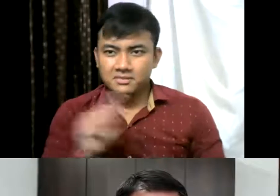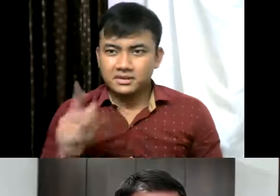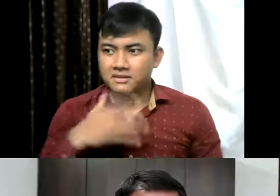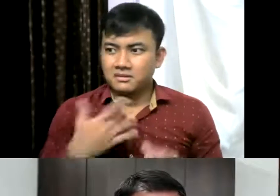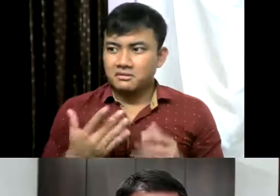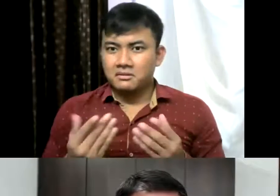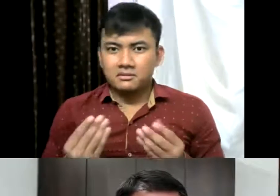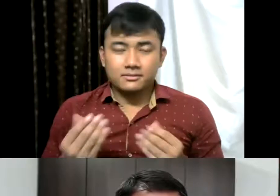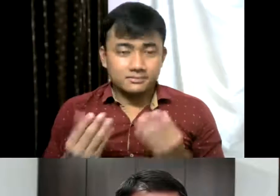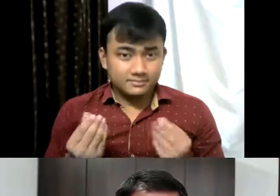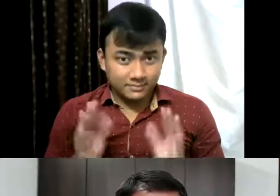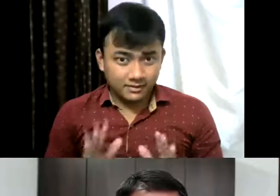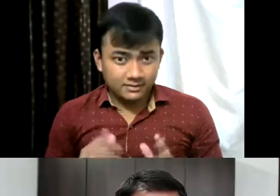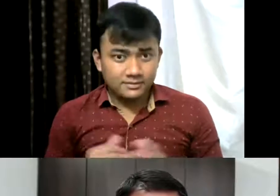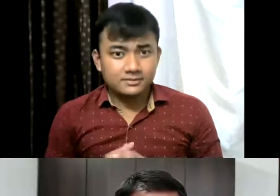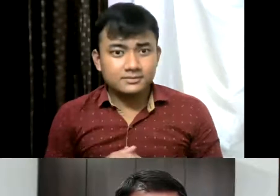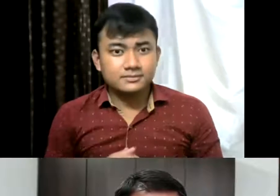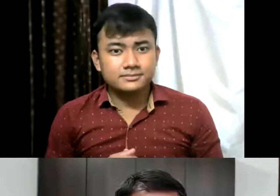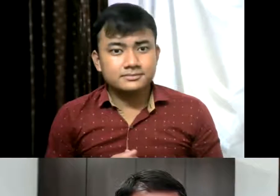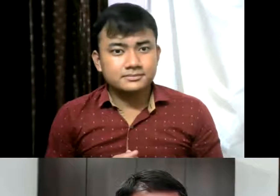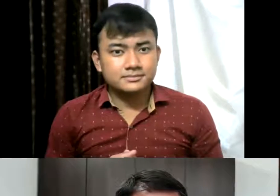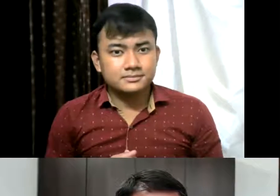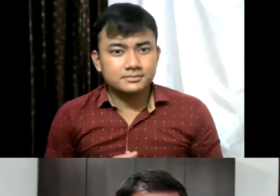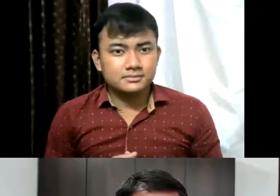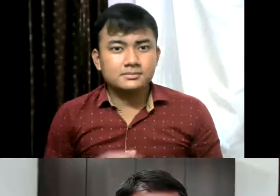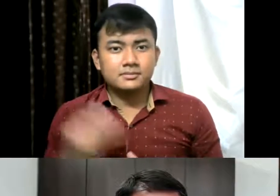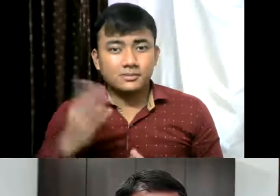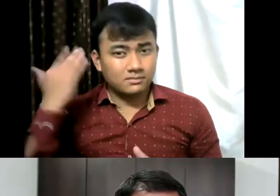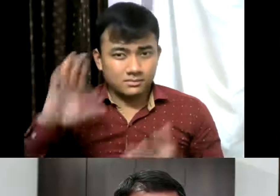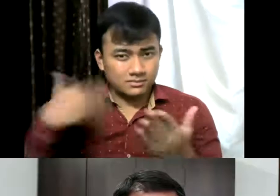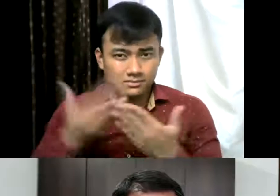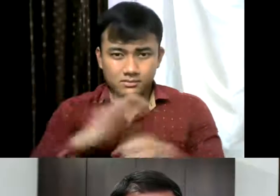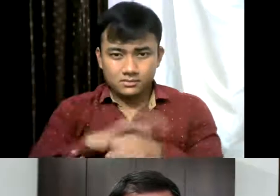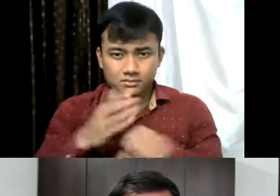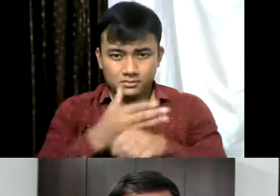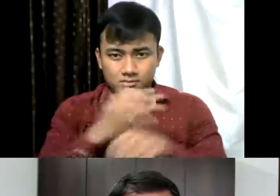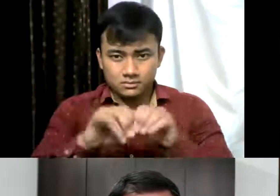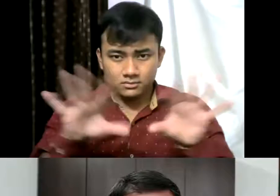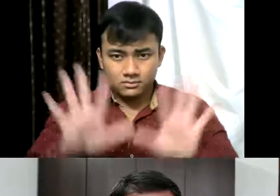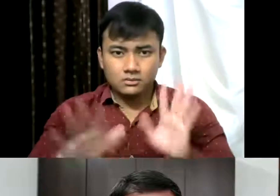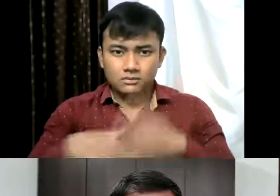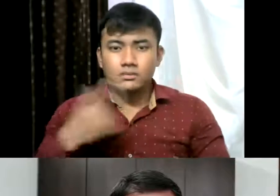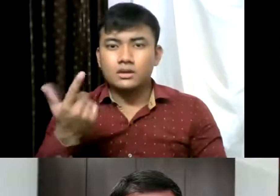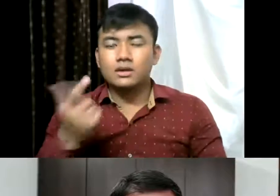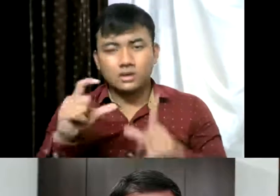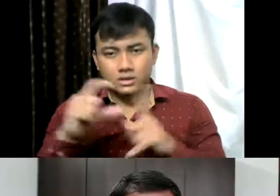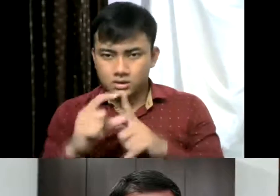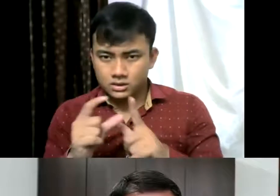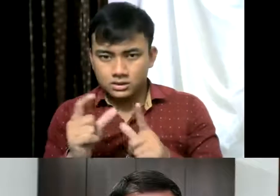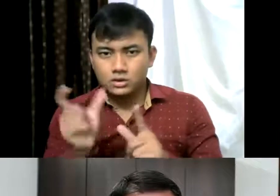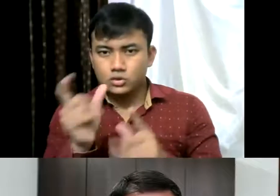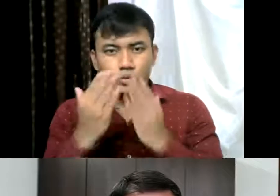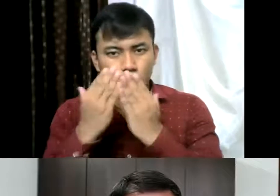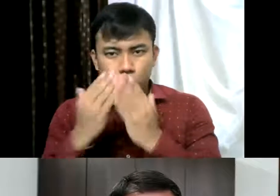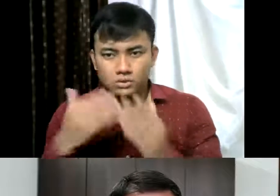because none of these spaces or tables are made for us. Like during pandemic, and I stay close to Delhi University North Campus, the profile was circulating